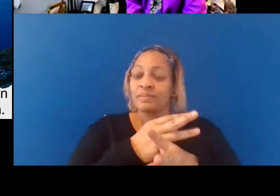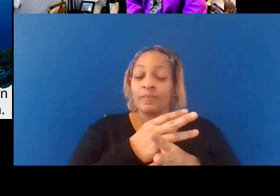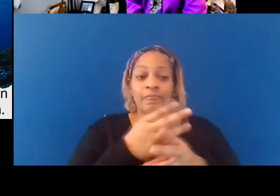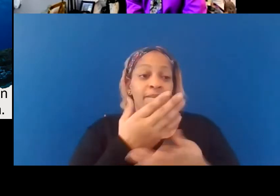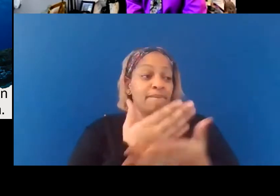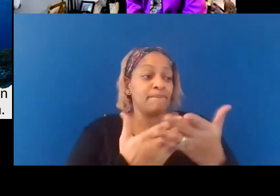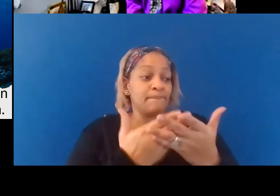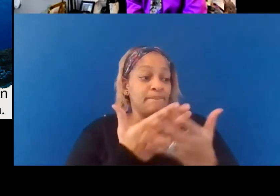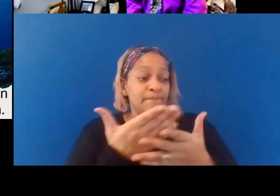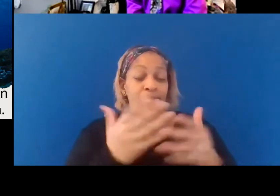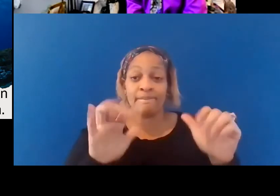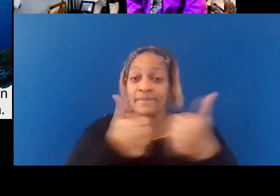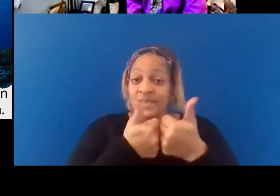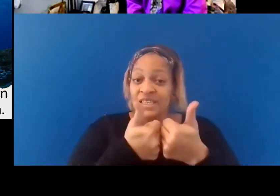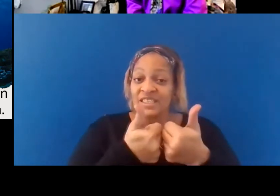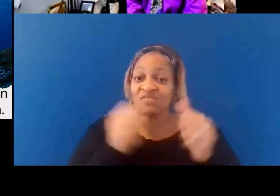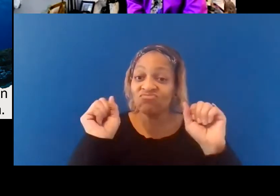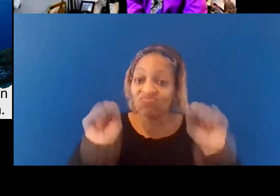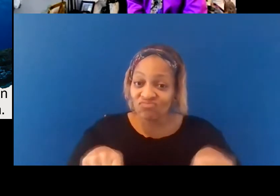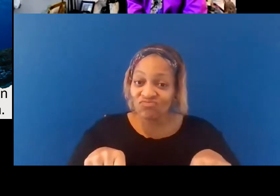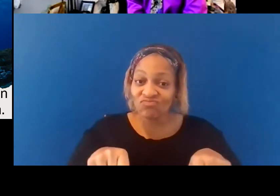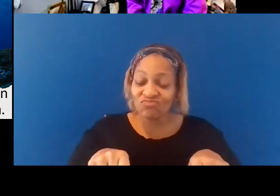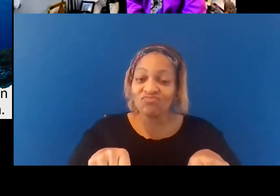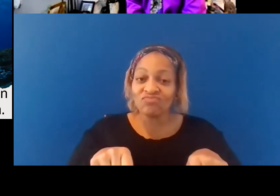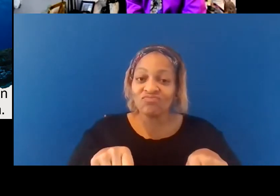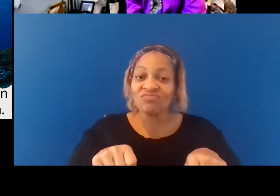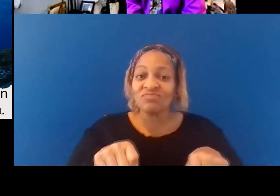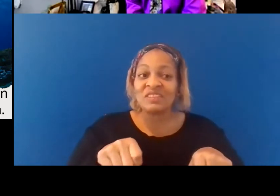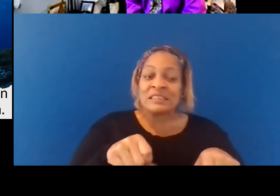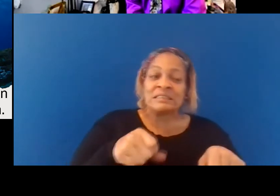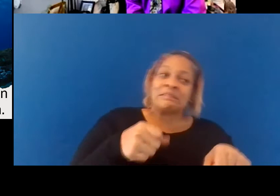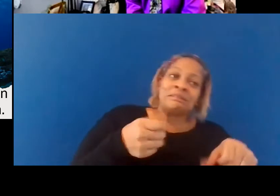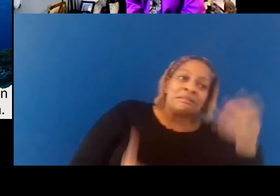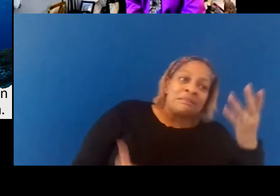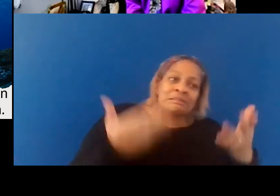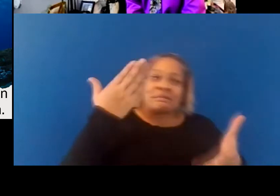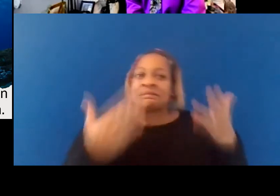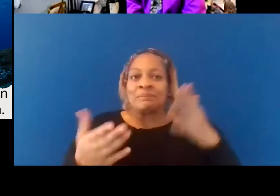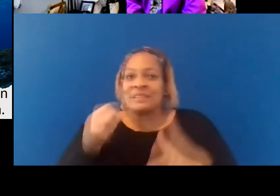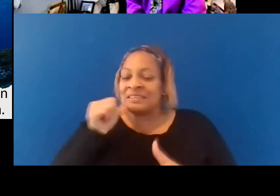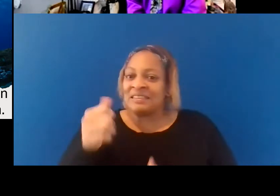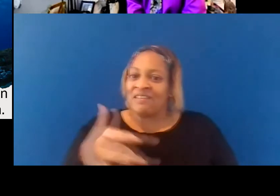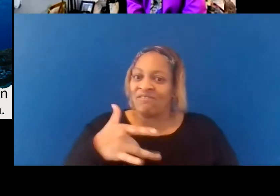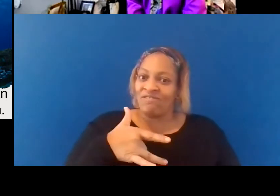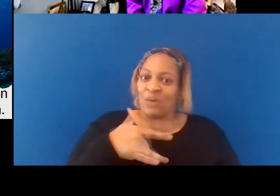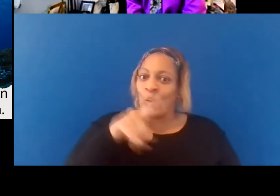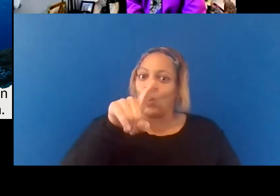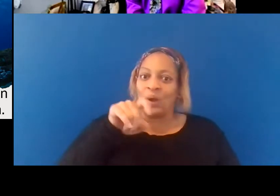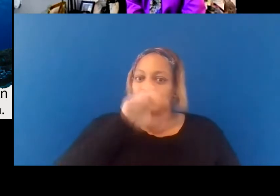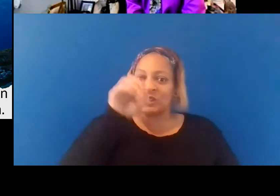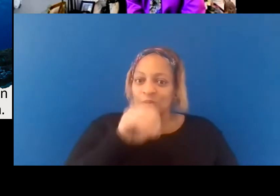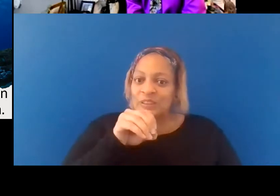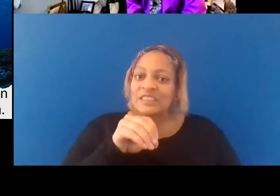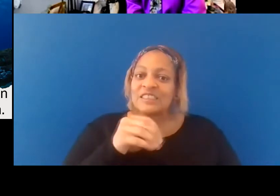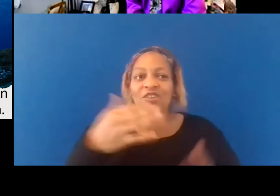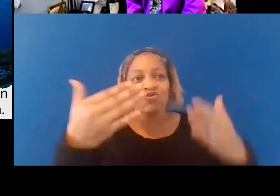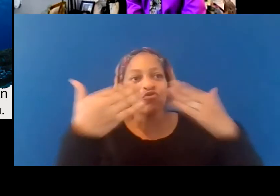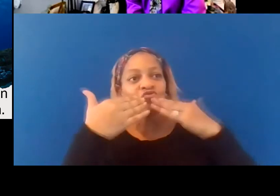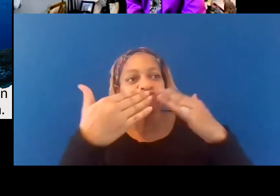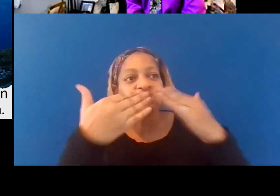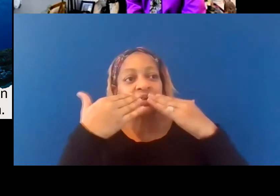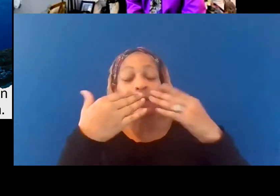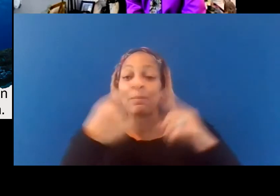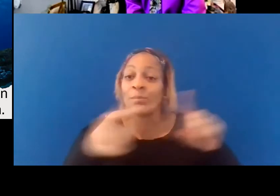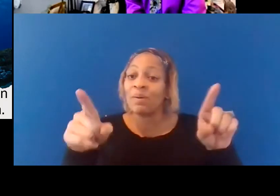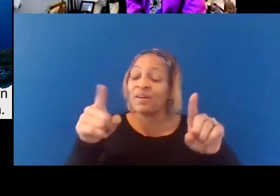challenging to feel grateful. And that's part of our work in this spiritual